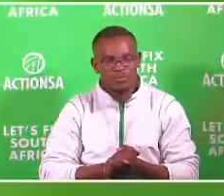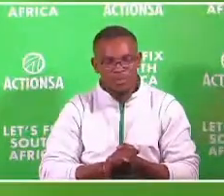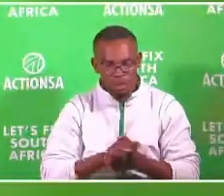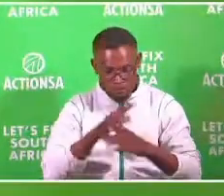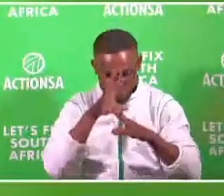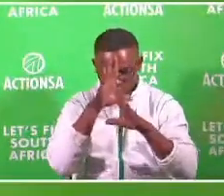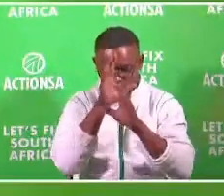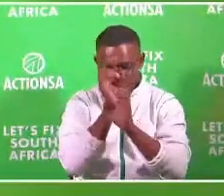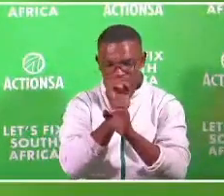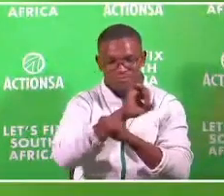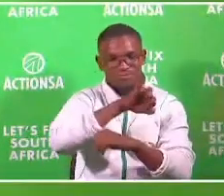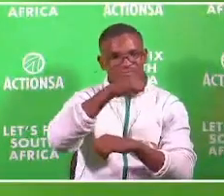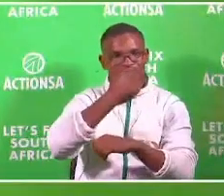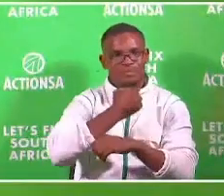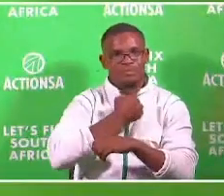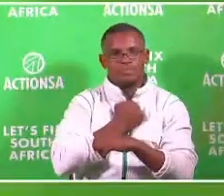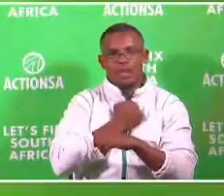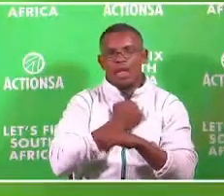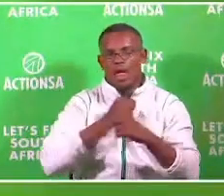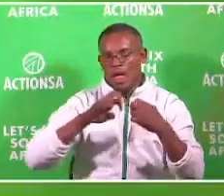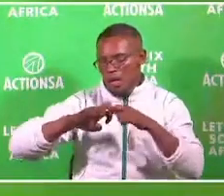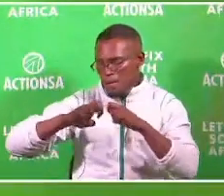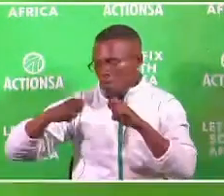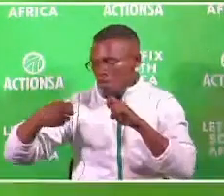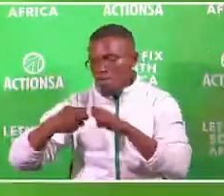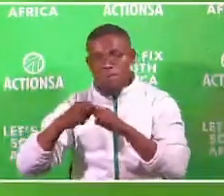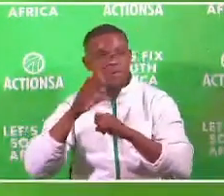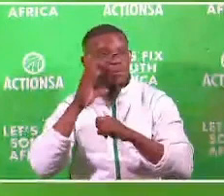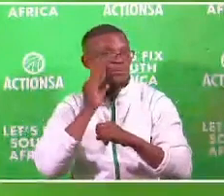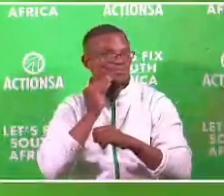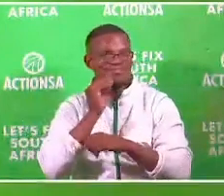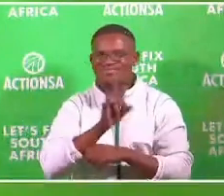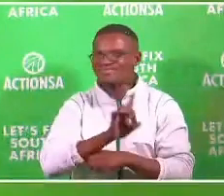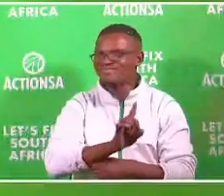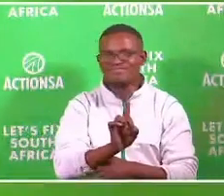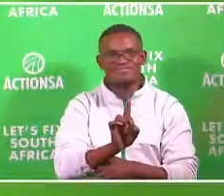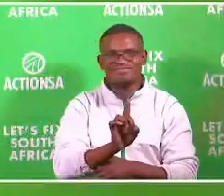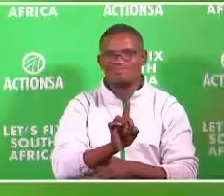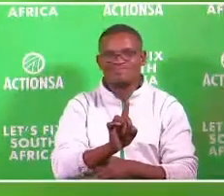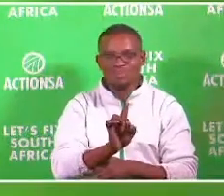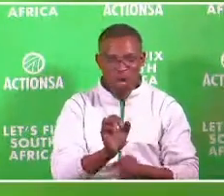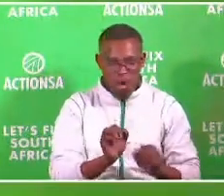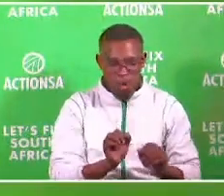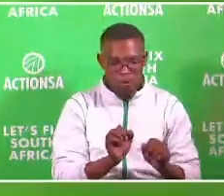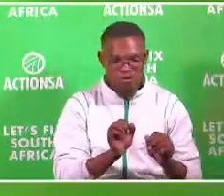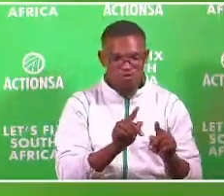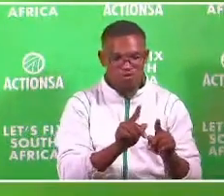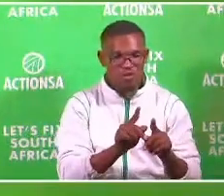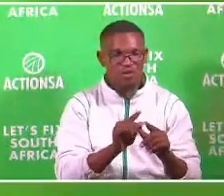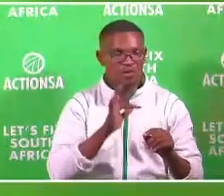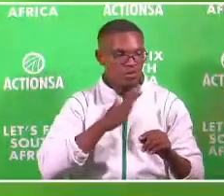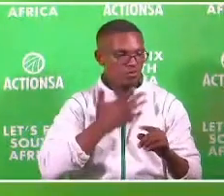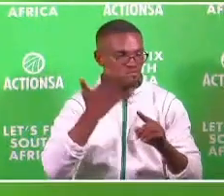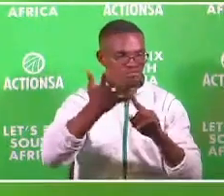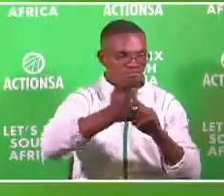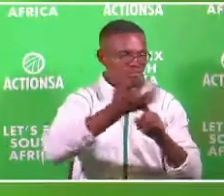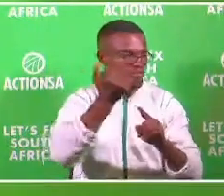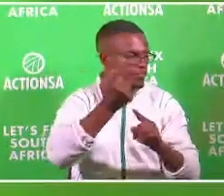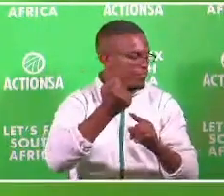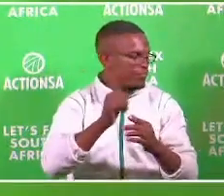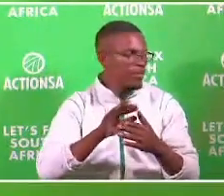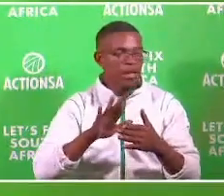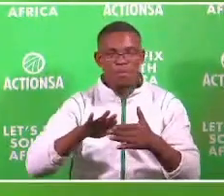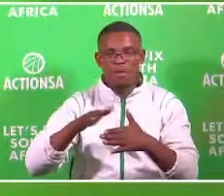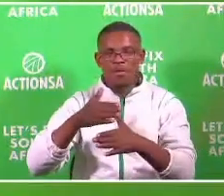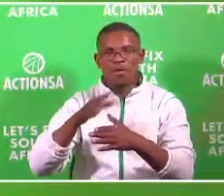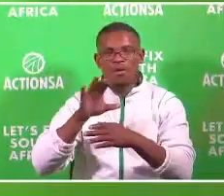focus was not on the problems we face, but on the opportunities ahead. Because the South